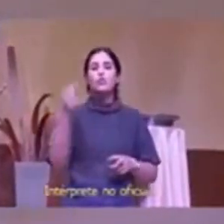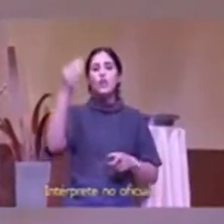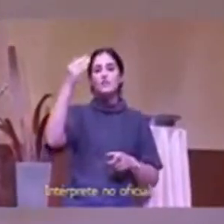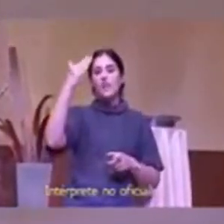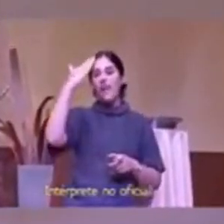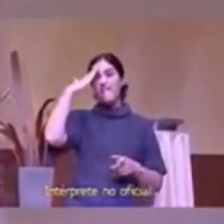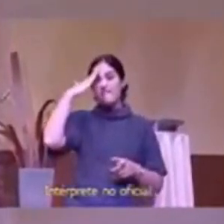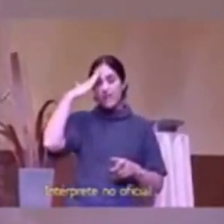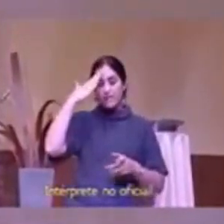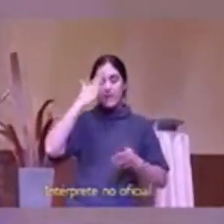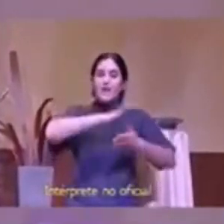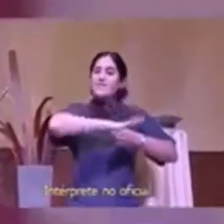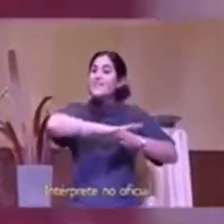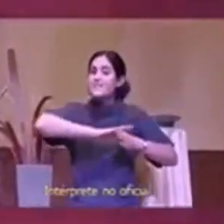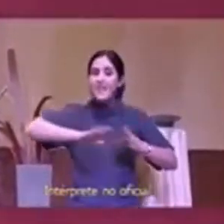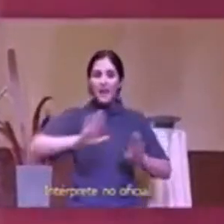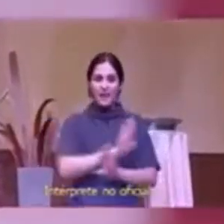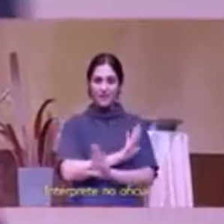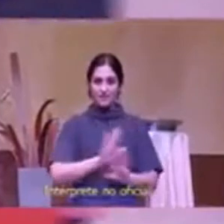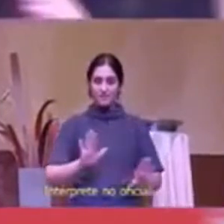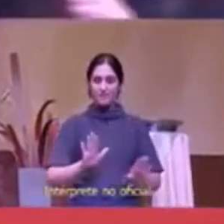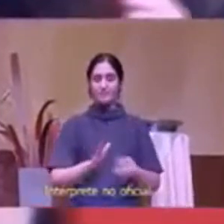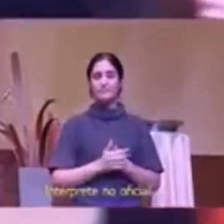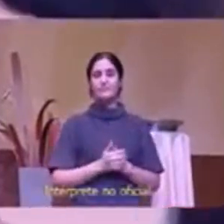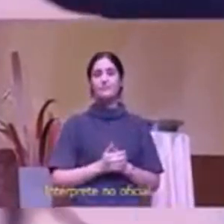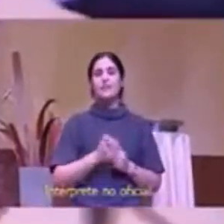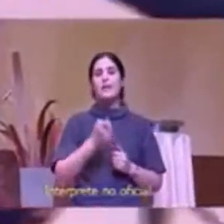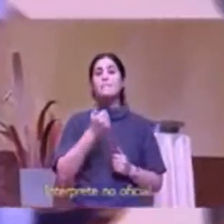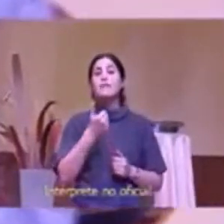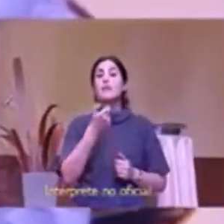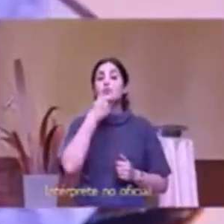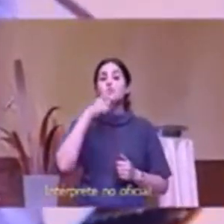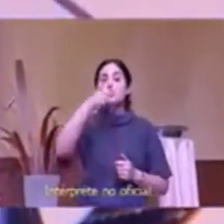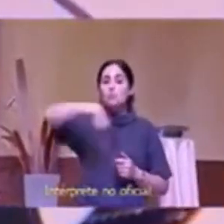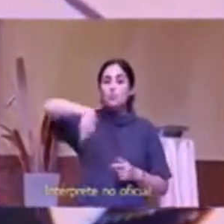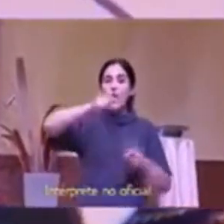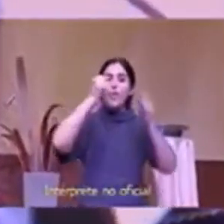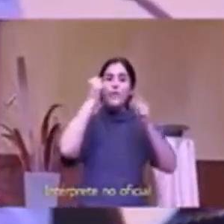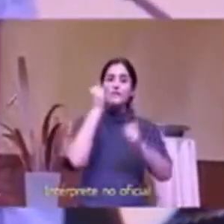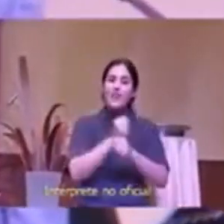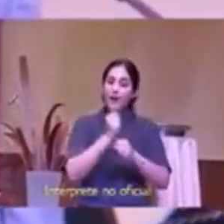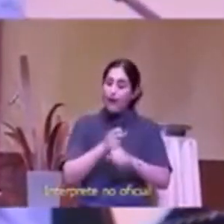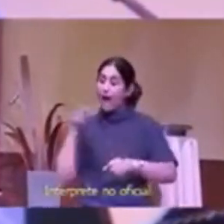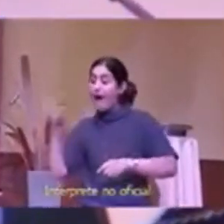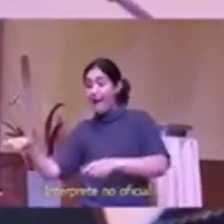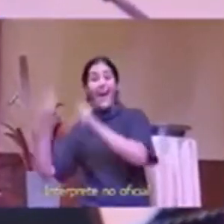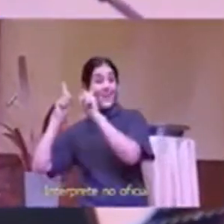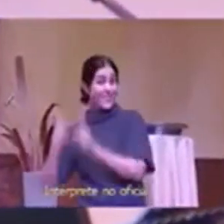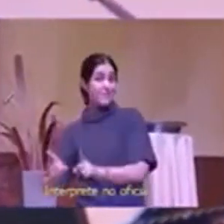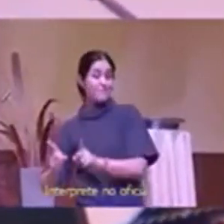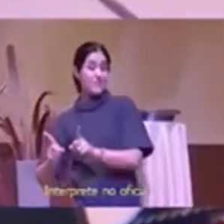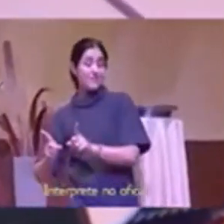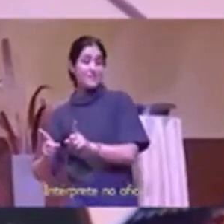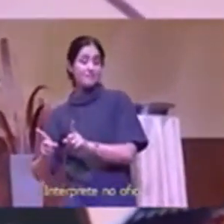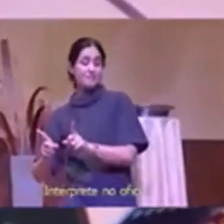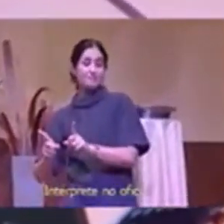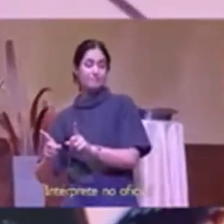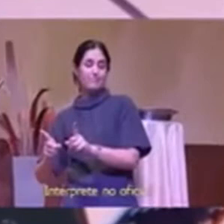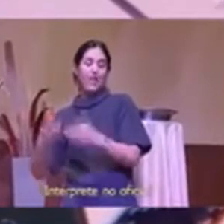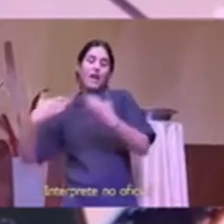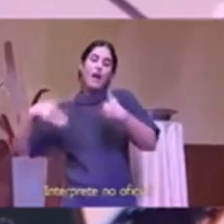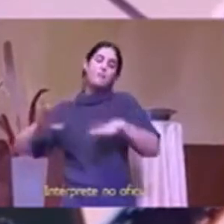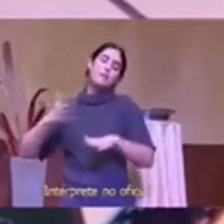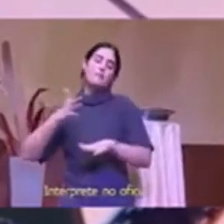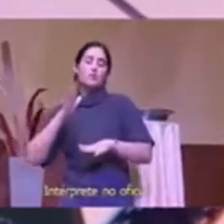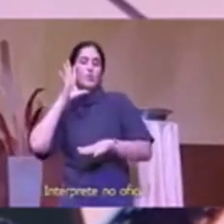sanar. If you minister here also, si ministran acá también, it will take you 50 years. Les va a